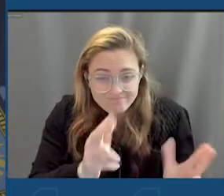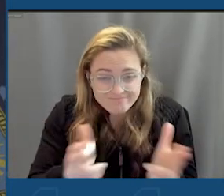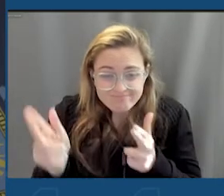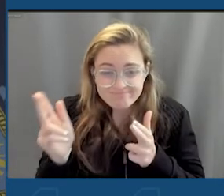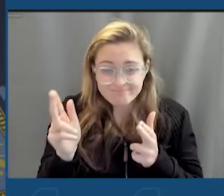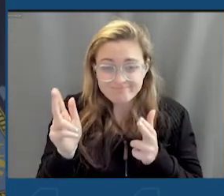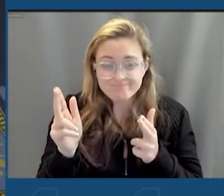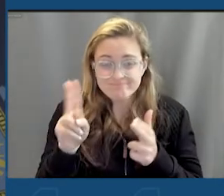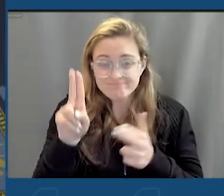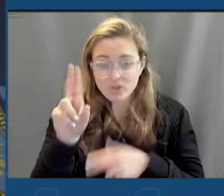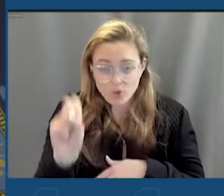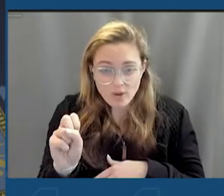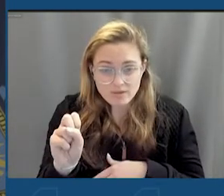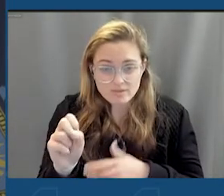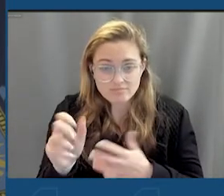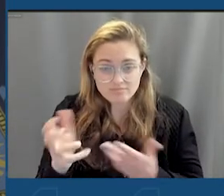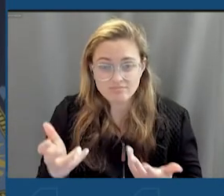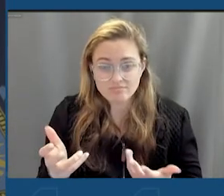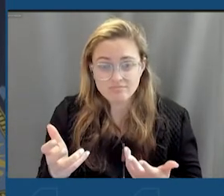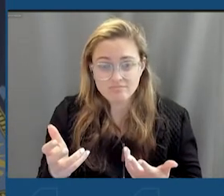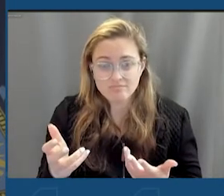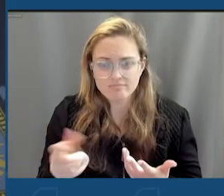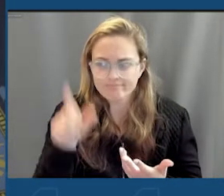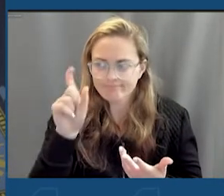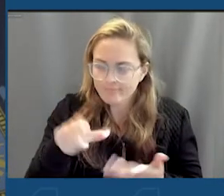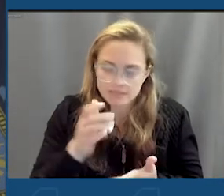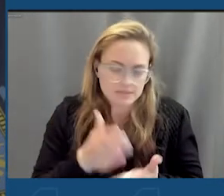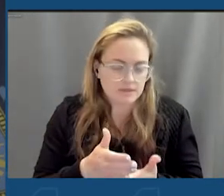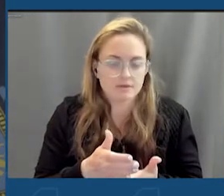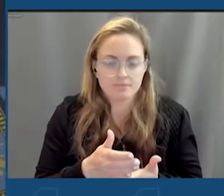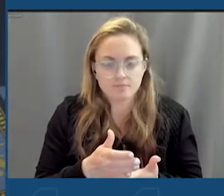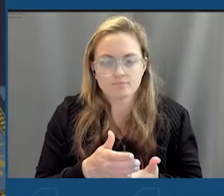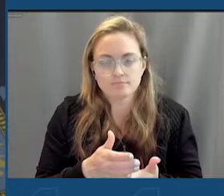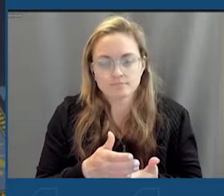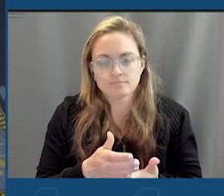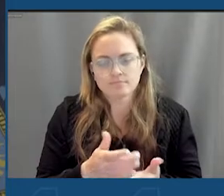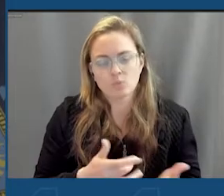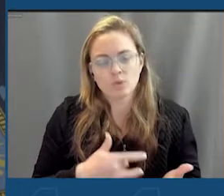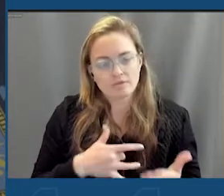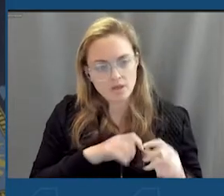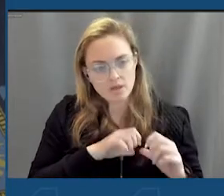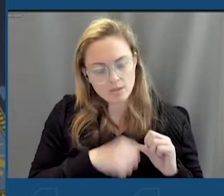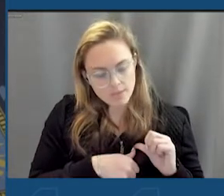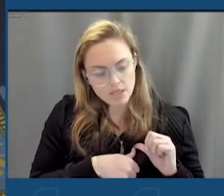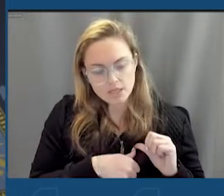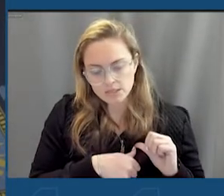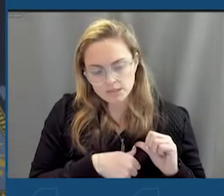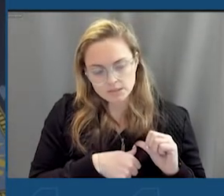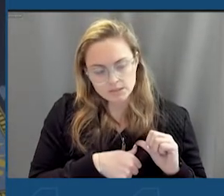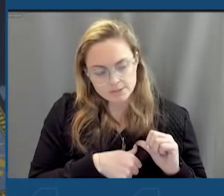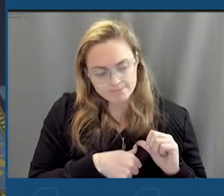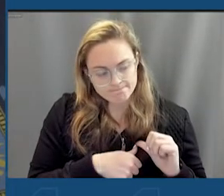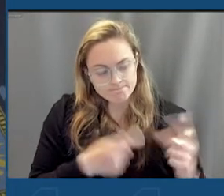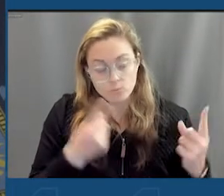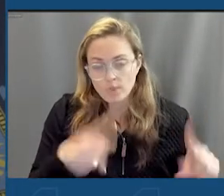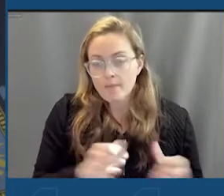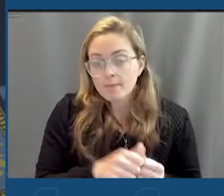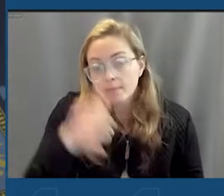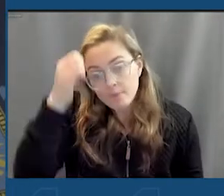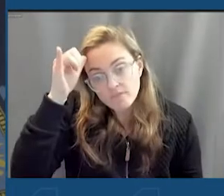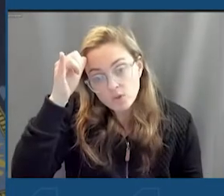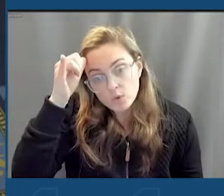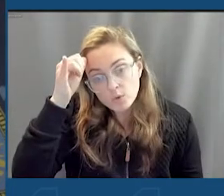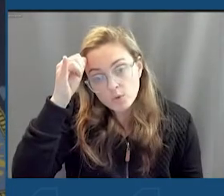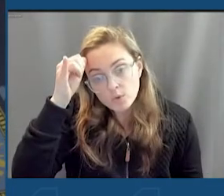United States of America, and it has to stop. And we felt the pain deeply with what happened in Buffalo,